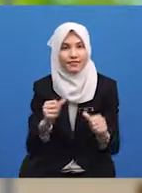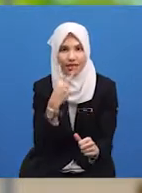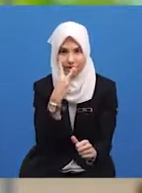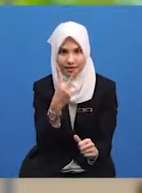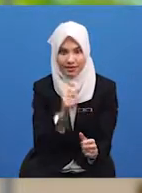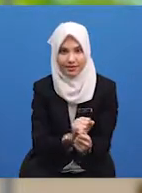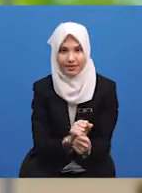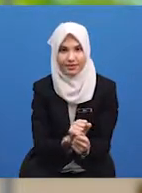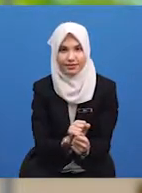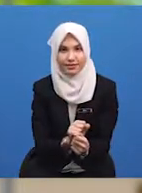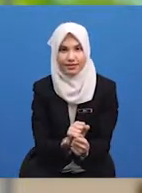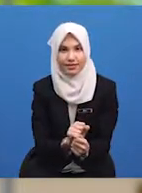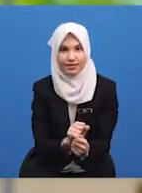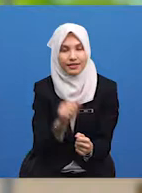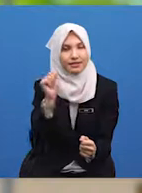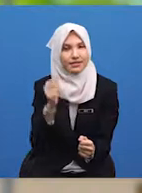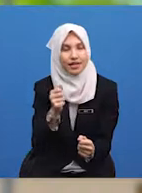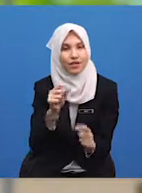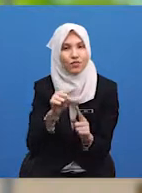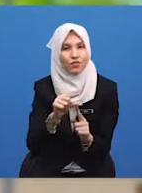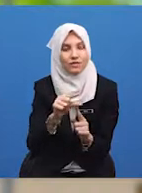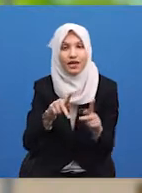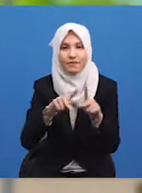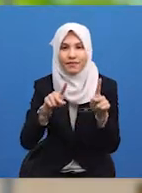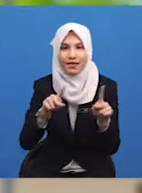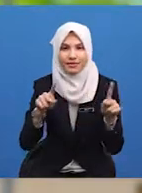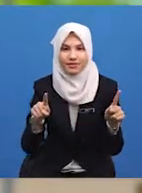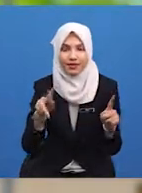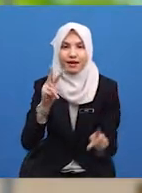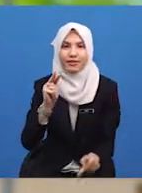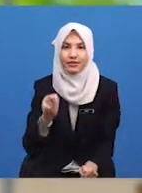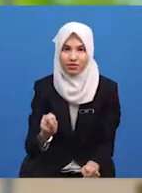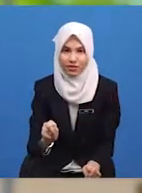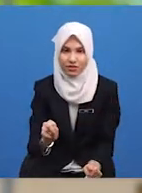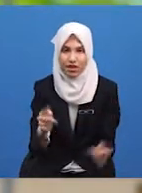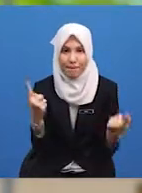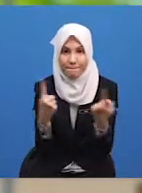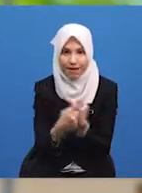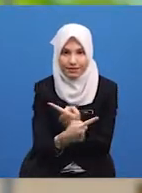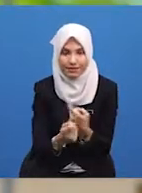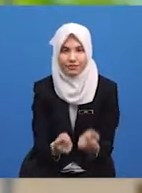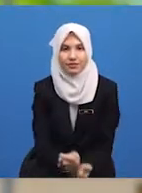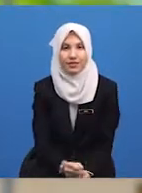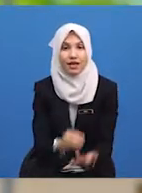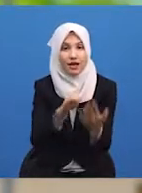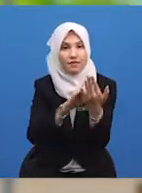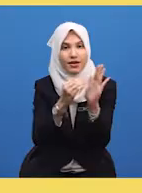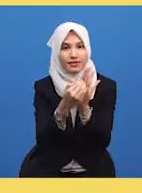Look at these 10 words and phrases. You need to match them with the definition.